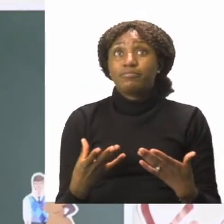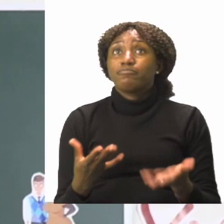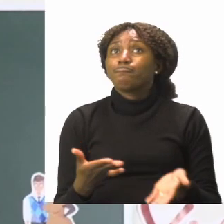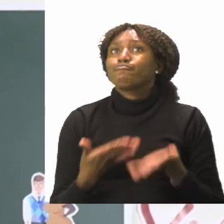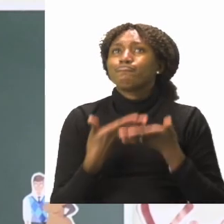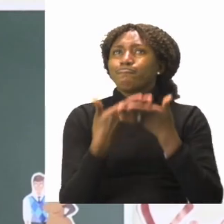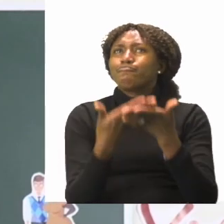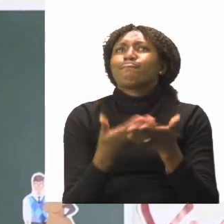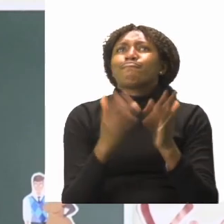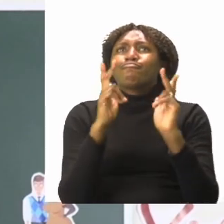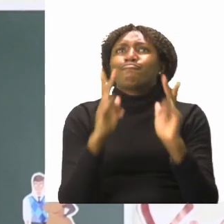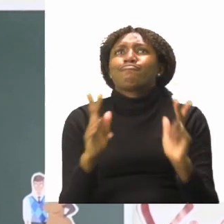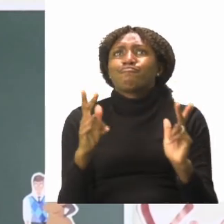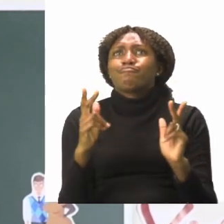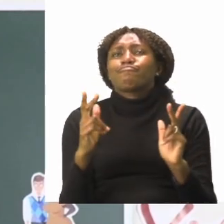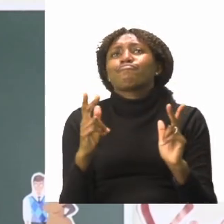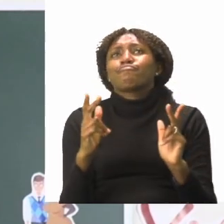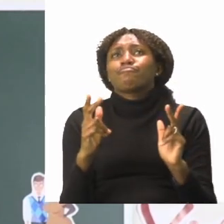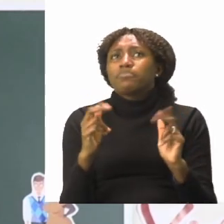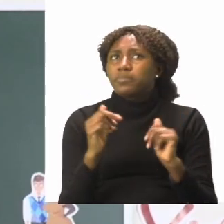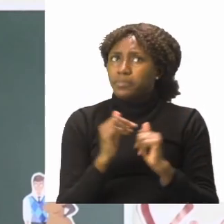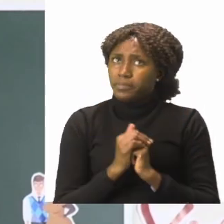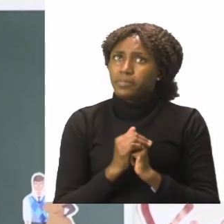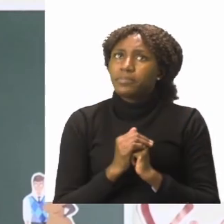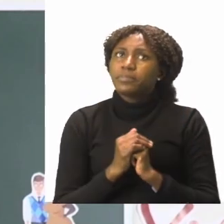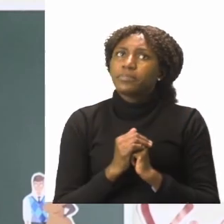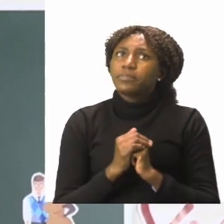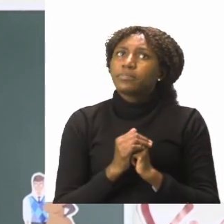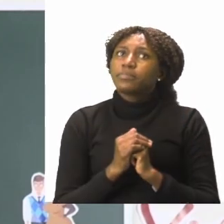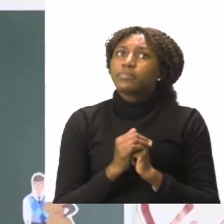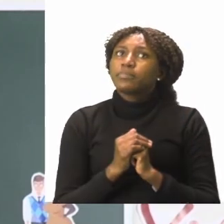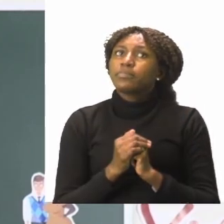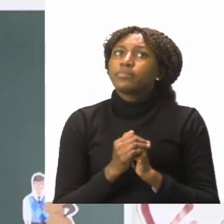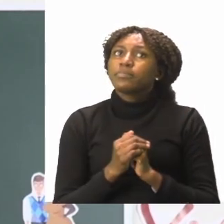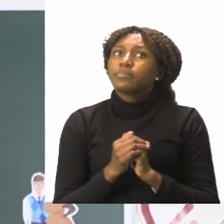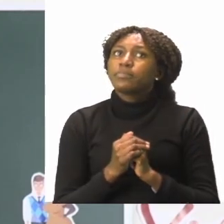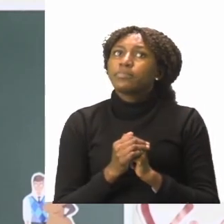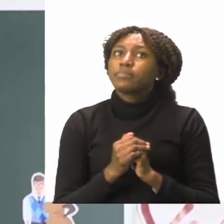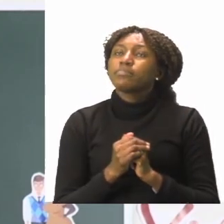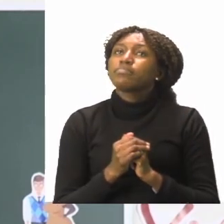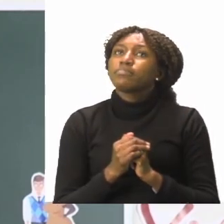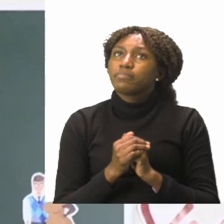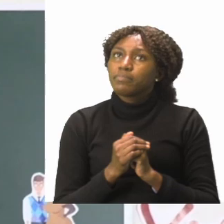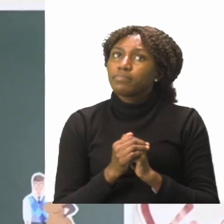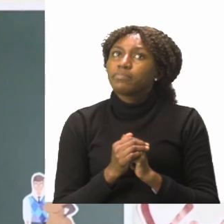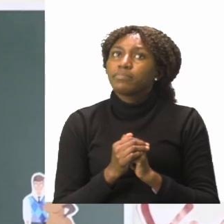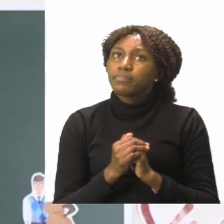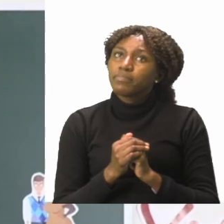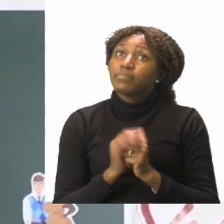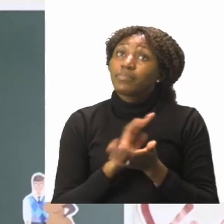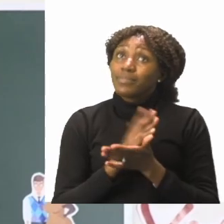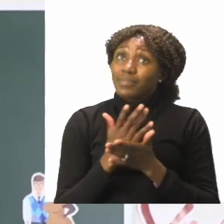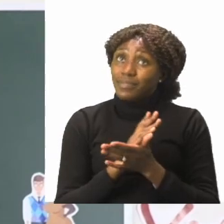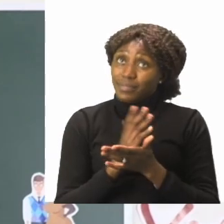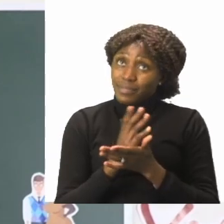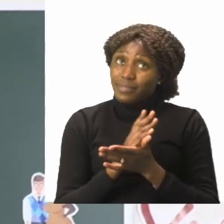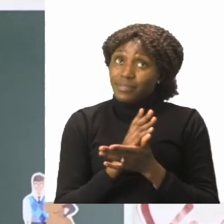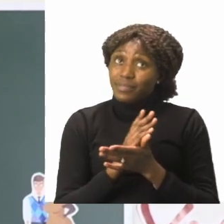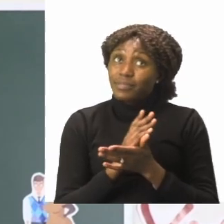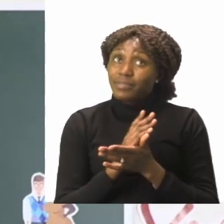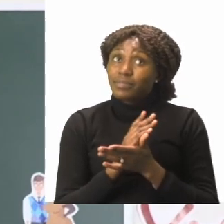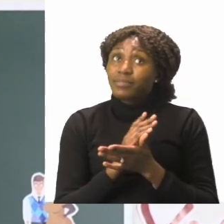world grow. Some of those people are called influencers and some even are